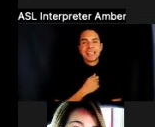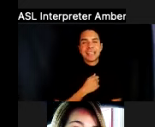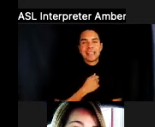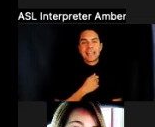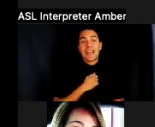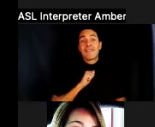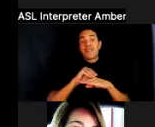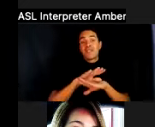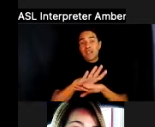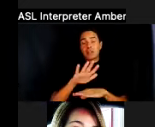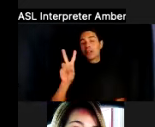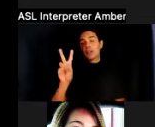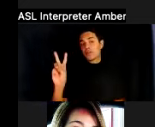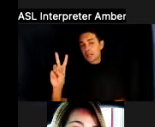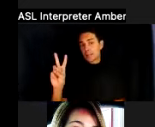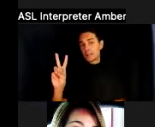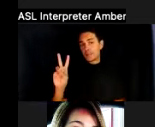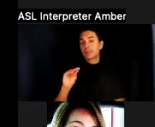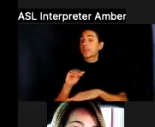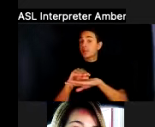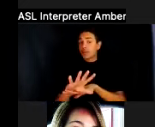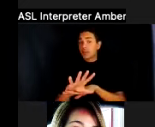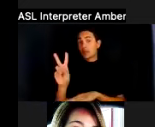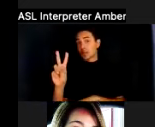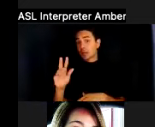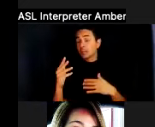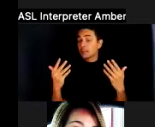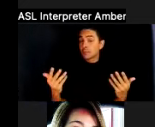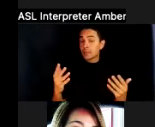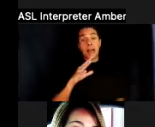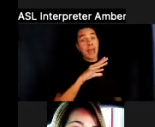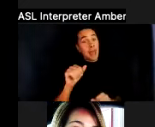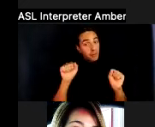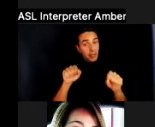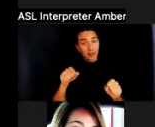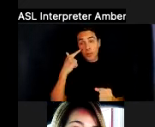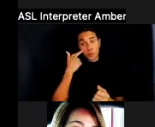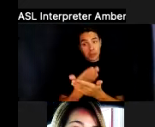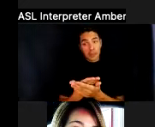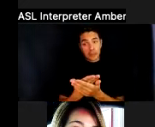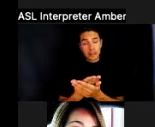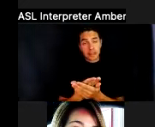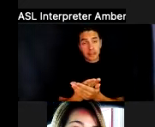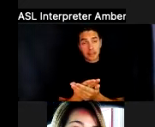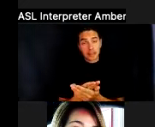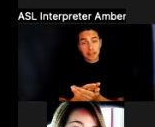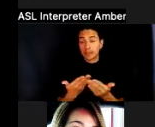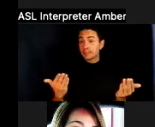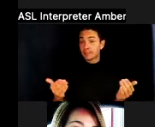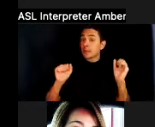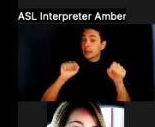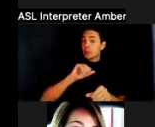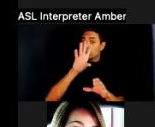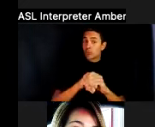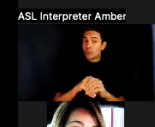on the victims, right? Some of the effects that we might see on victims and also possibly witnesses. So this can include